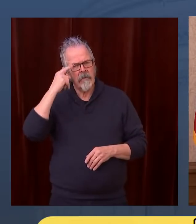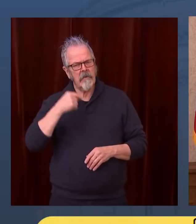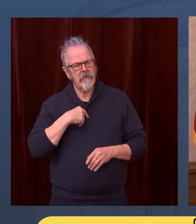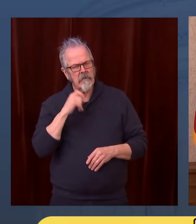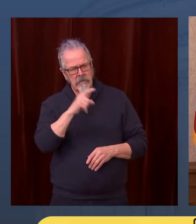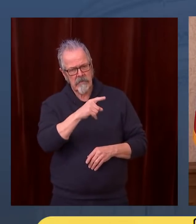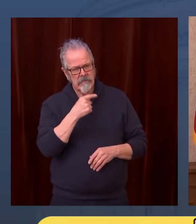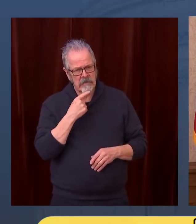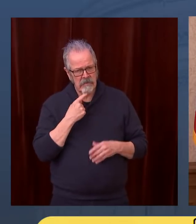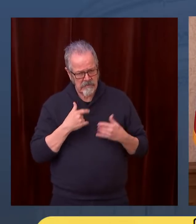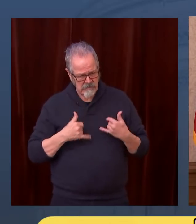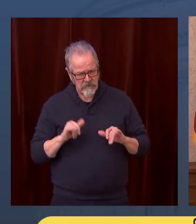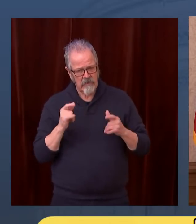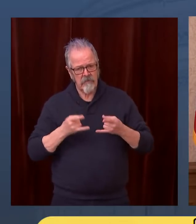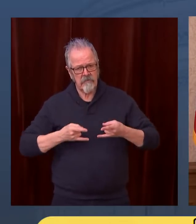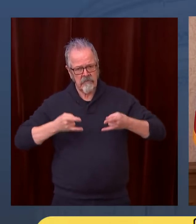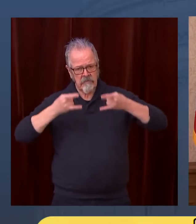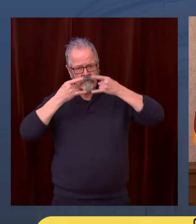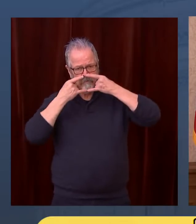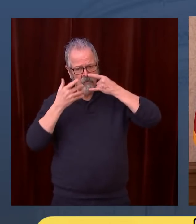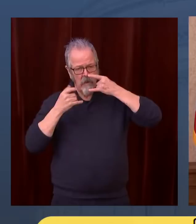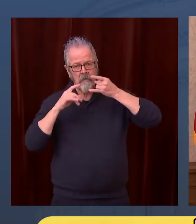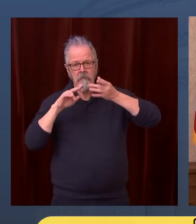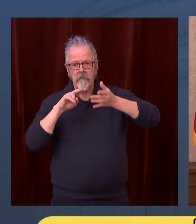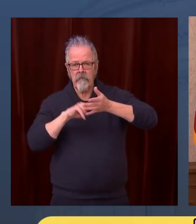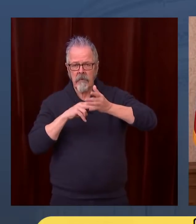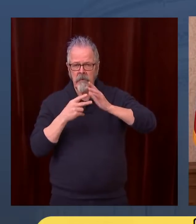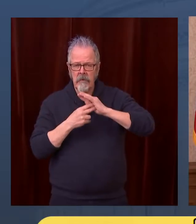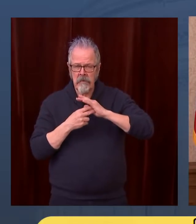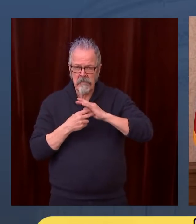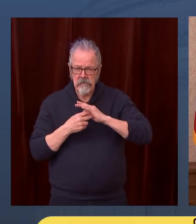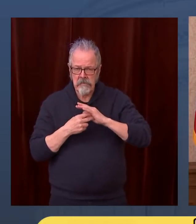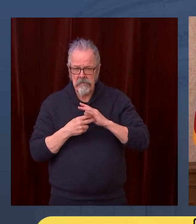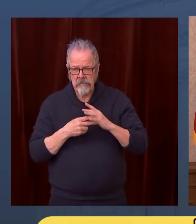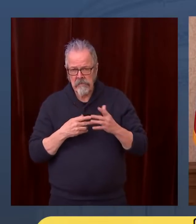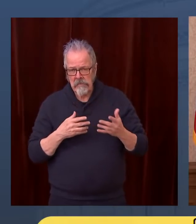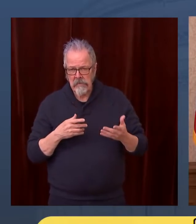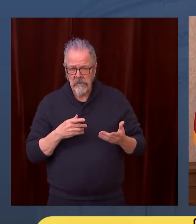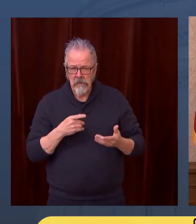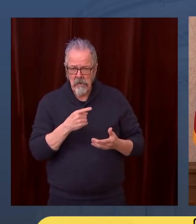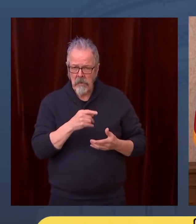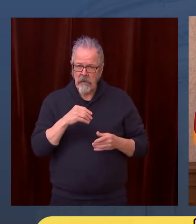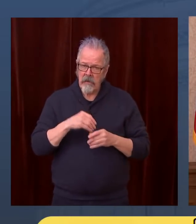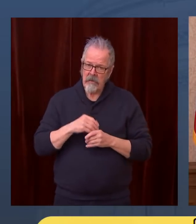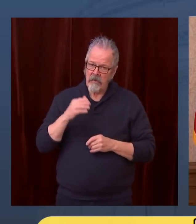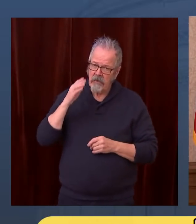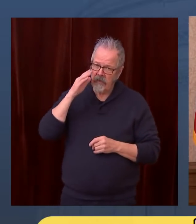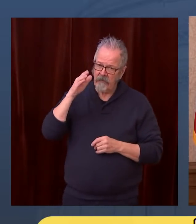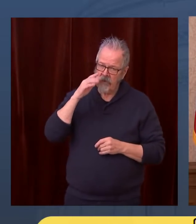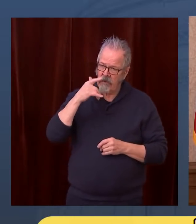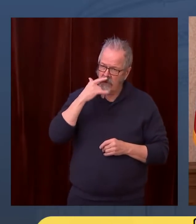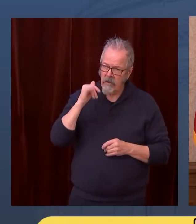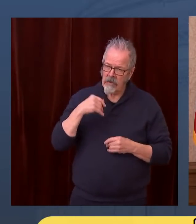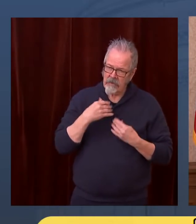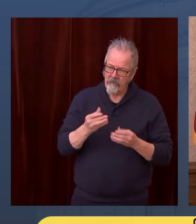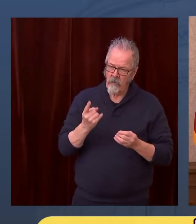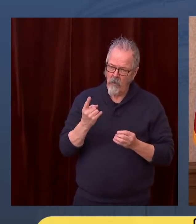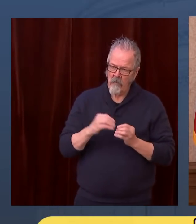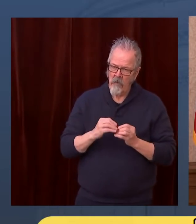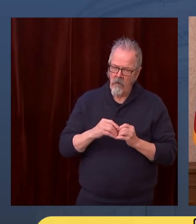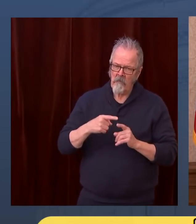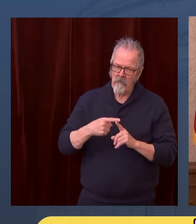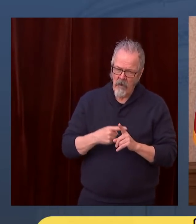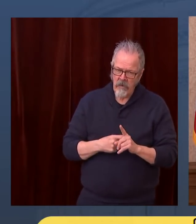want. Is lifting the requirement, but doing it so much in the future, have it to more than a month till the requirement gets lifted, do you think that will